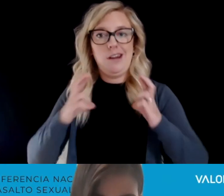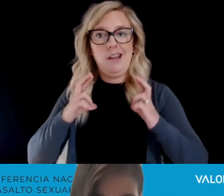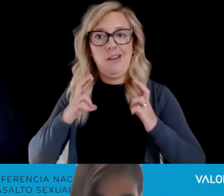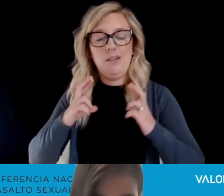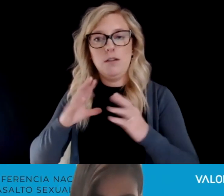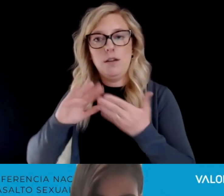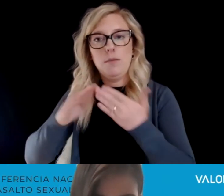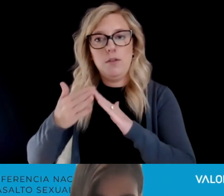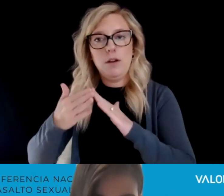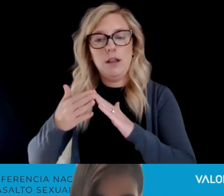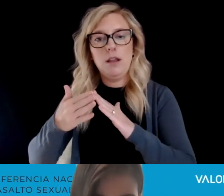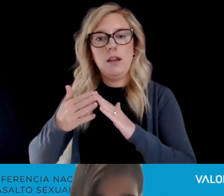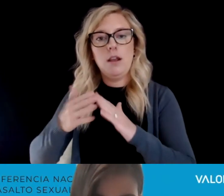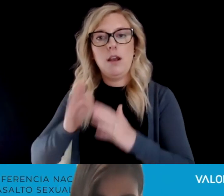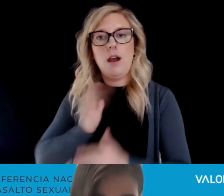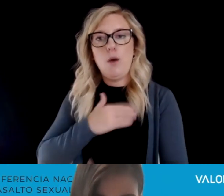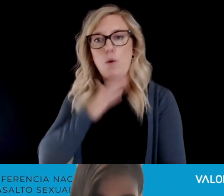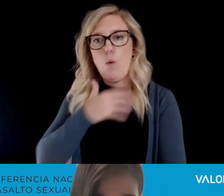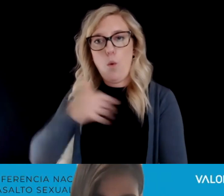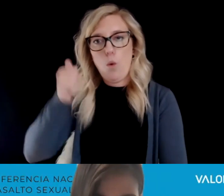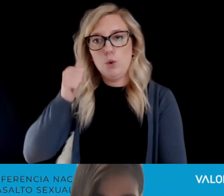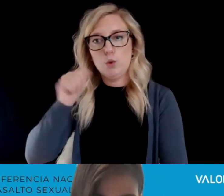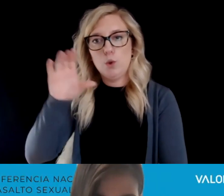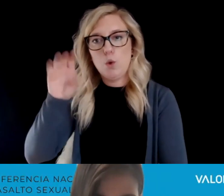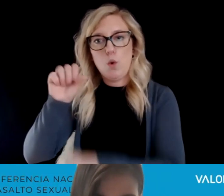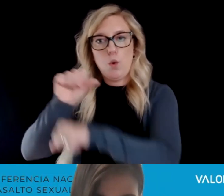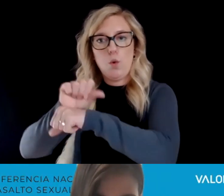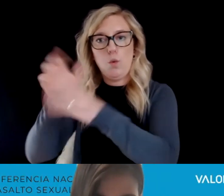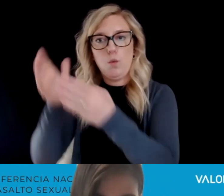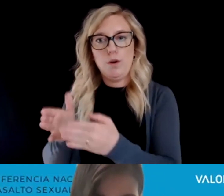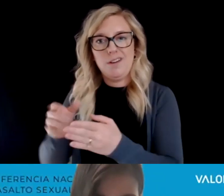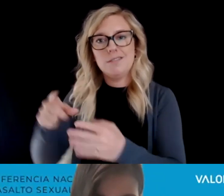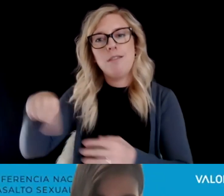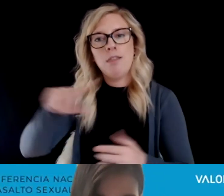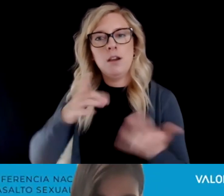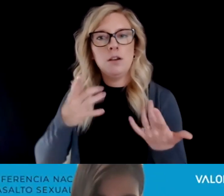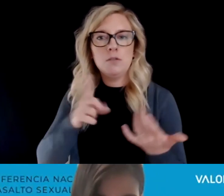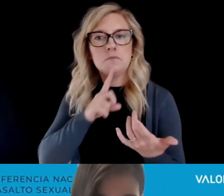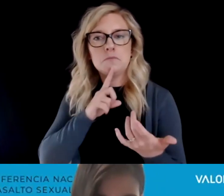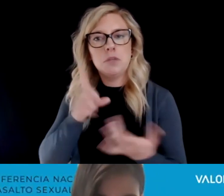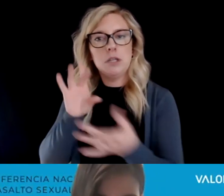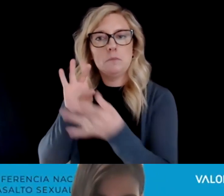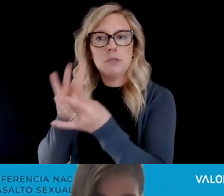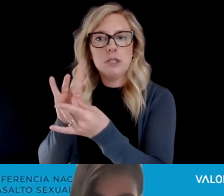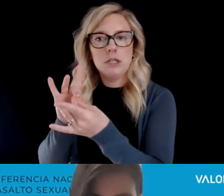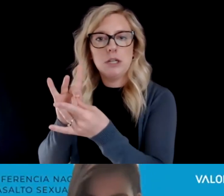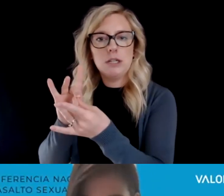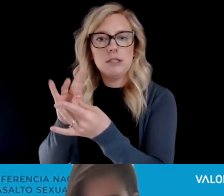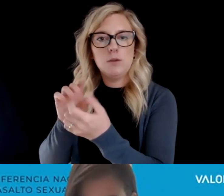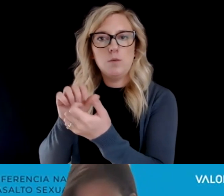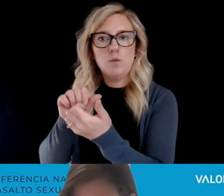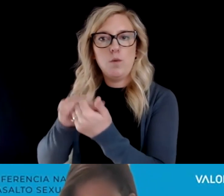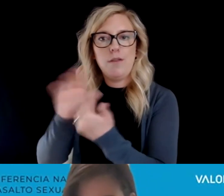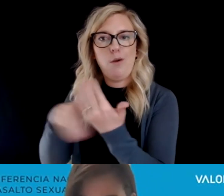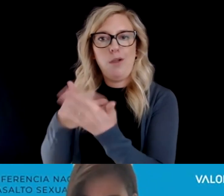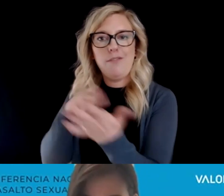older co-workers, they're pretty much in touch with all of the